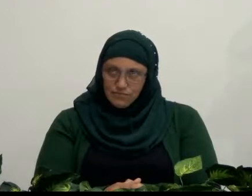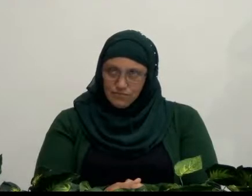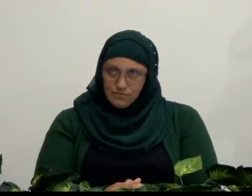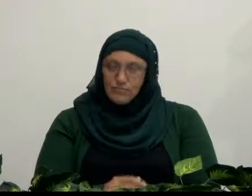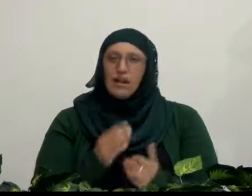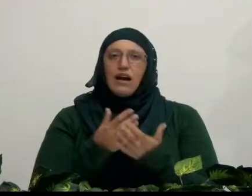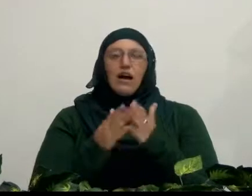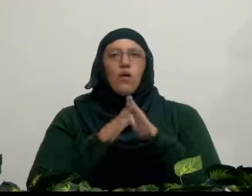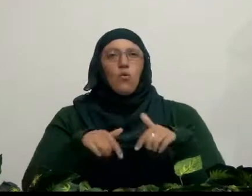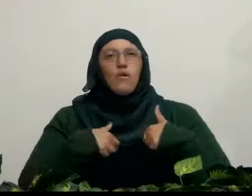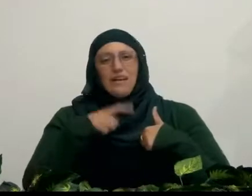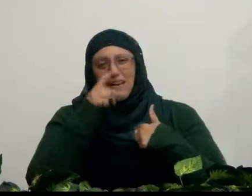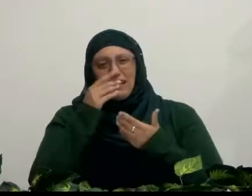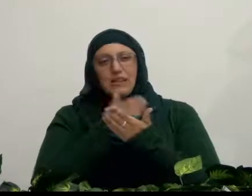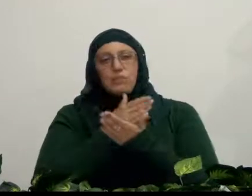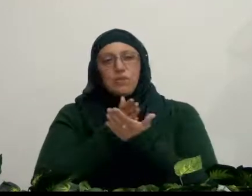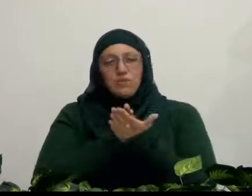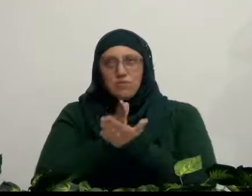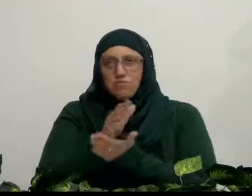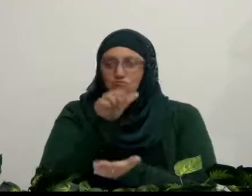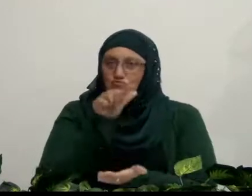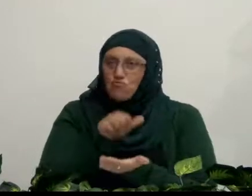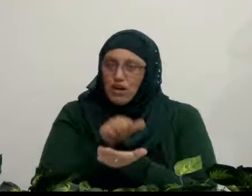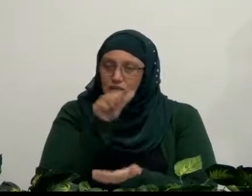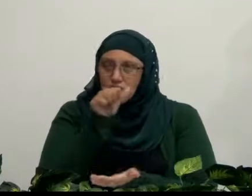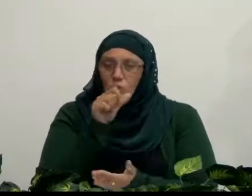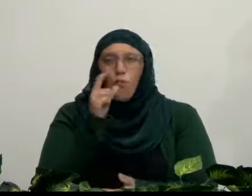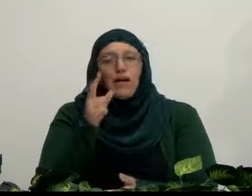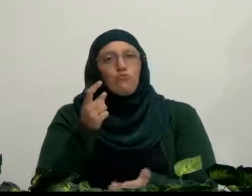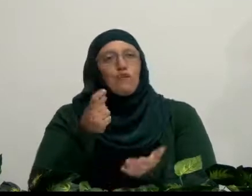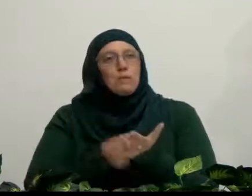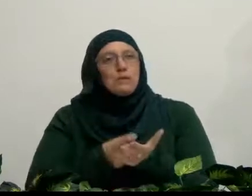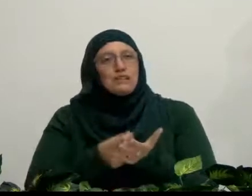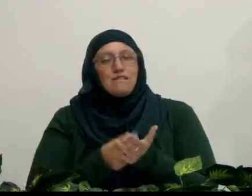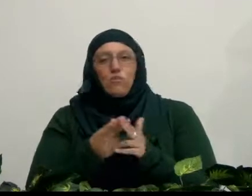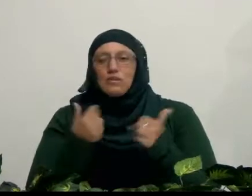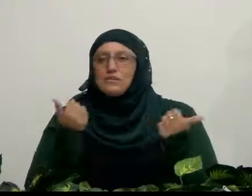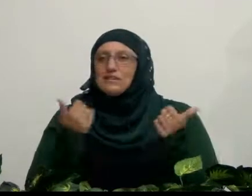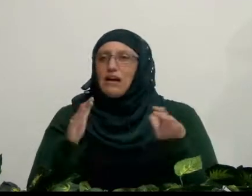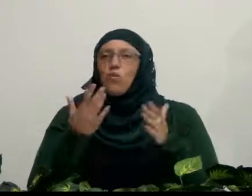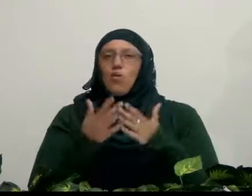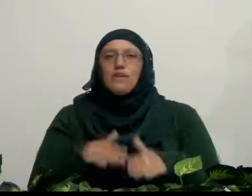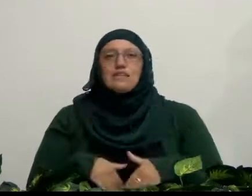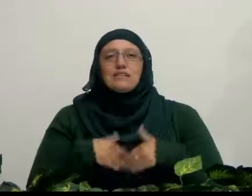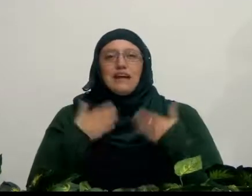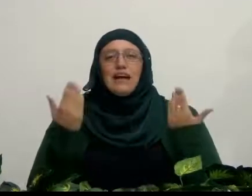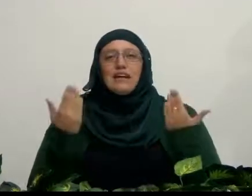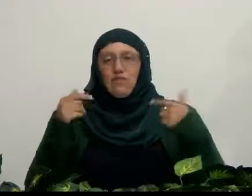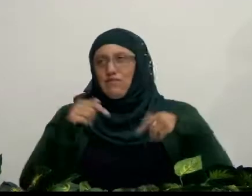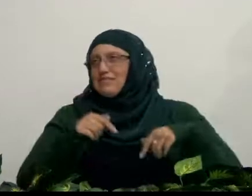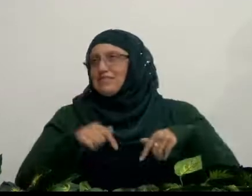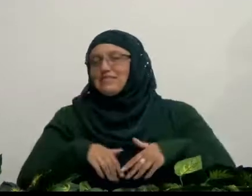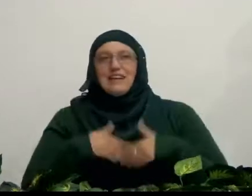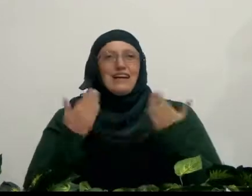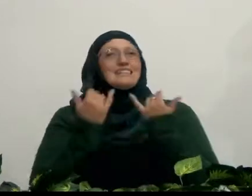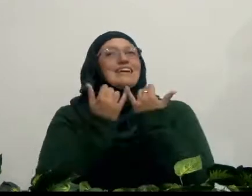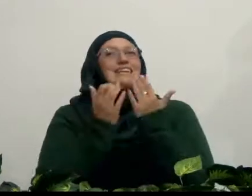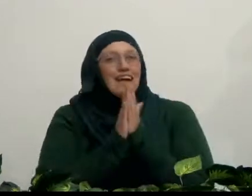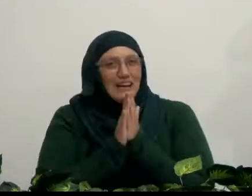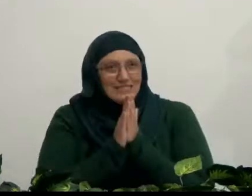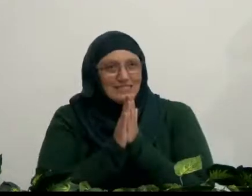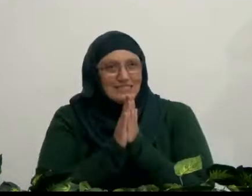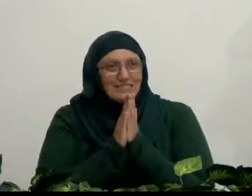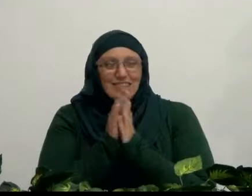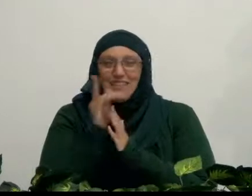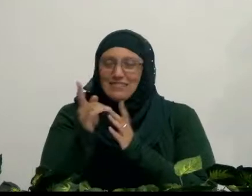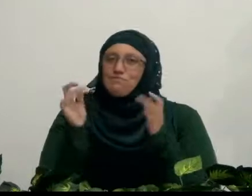contract that is one of the recommendations to be done on the day of Ghadir Khum. Sunday will be, and it's